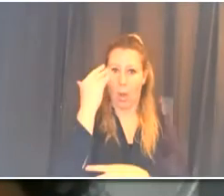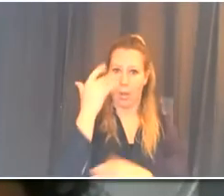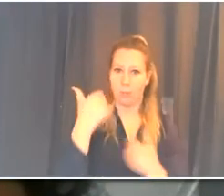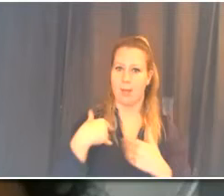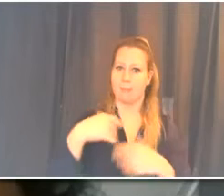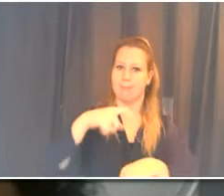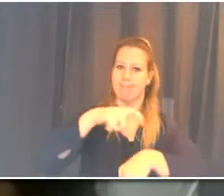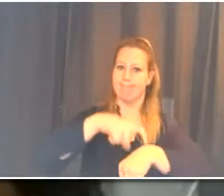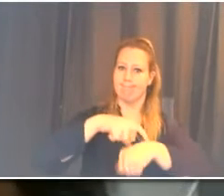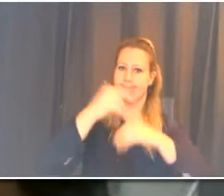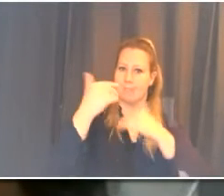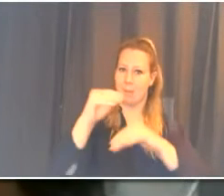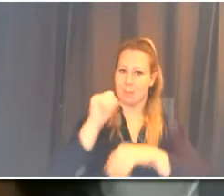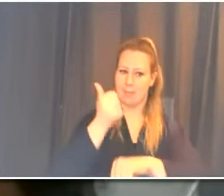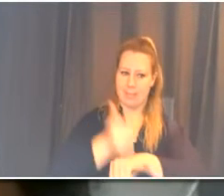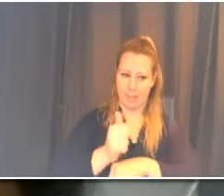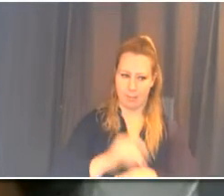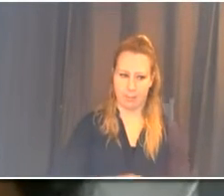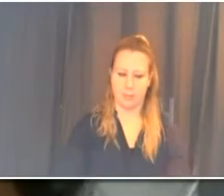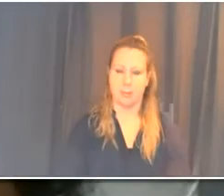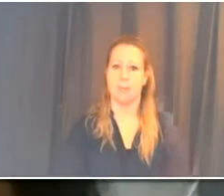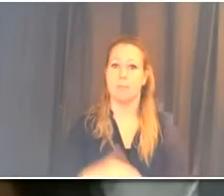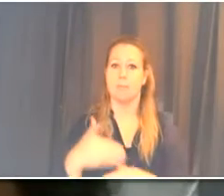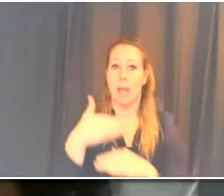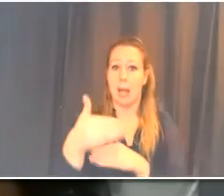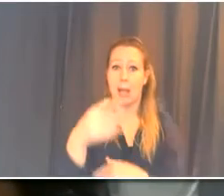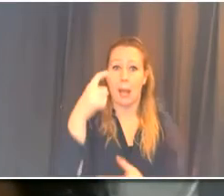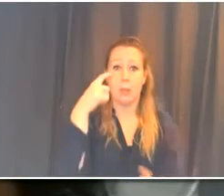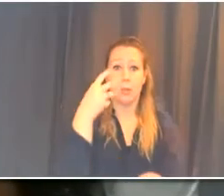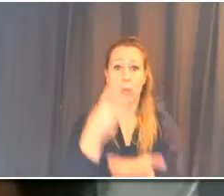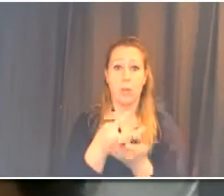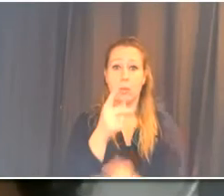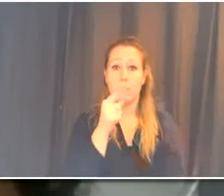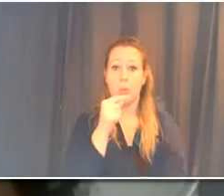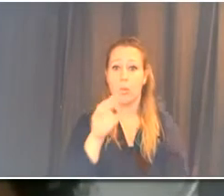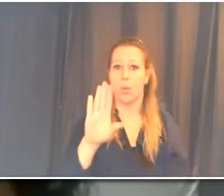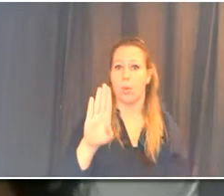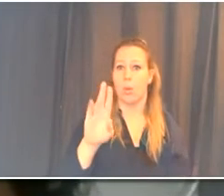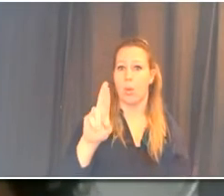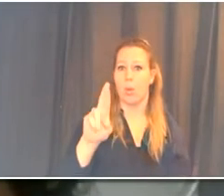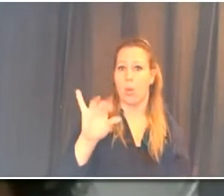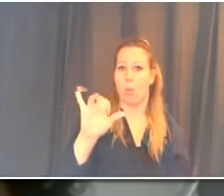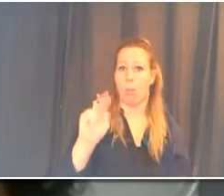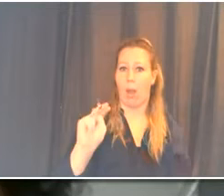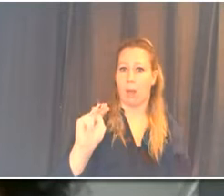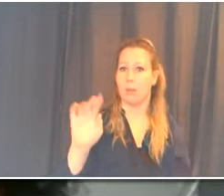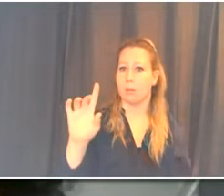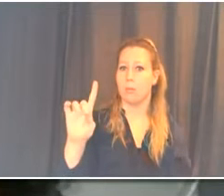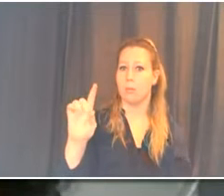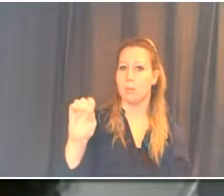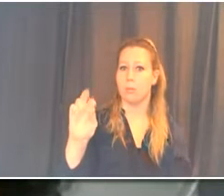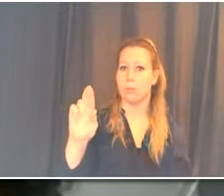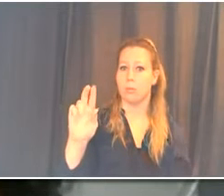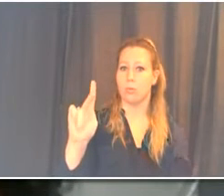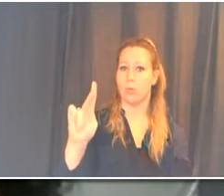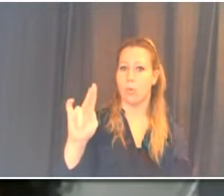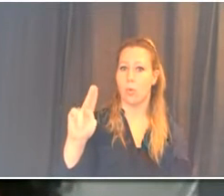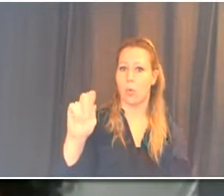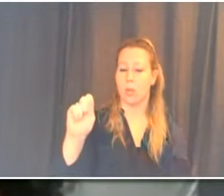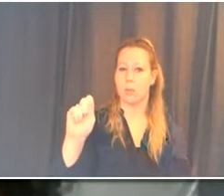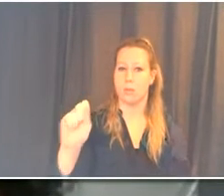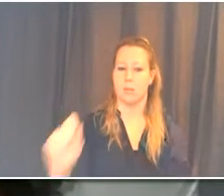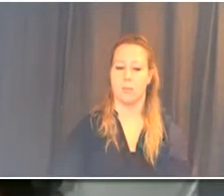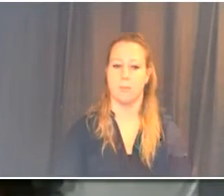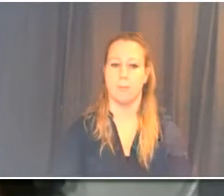Services NYC from our Queen's office I supervise the domestic violence and family law practice my colleague J young